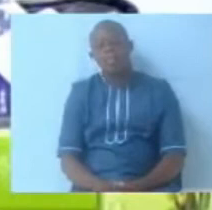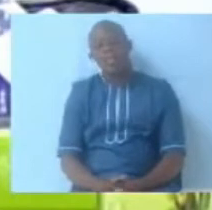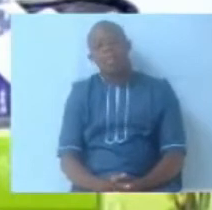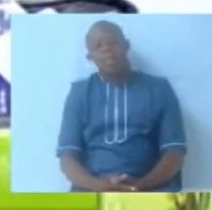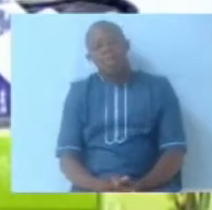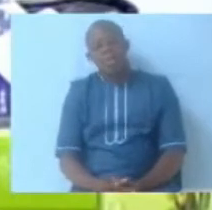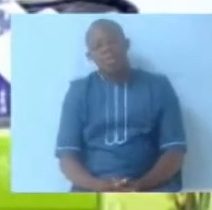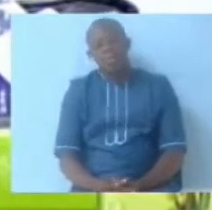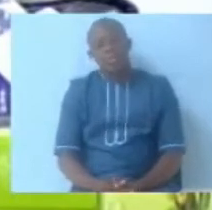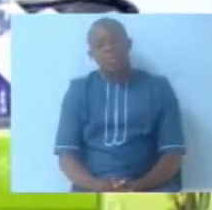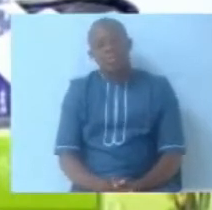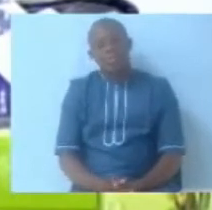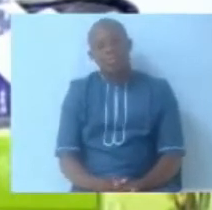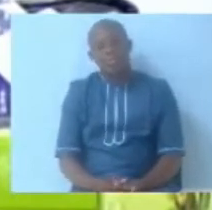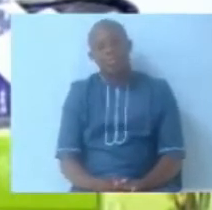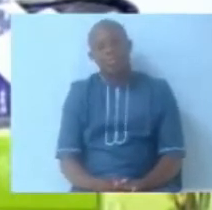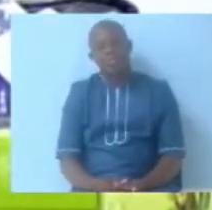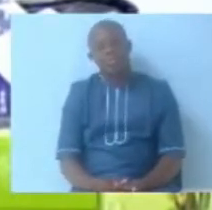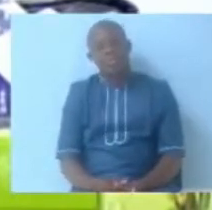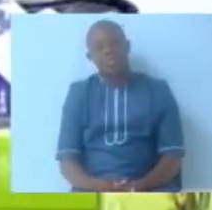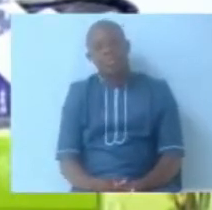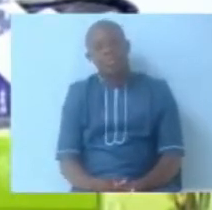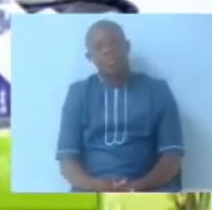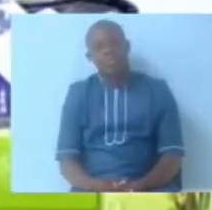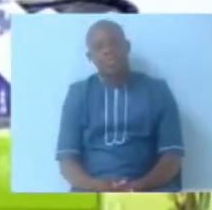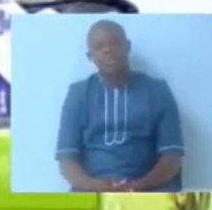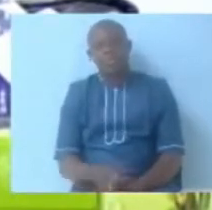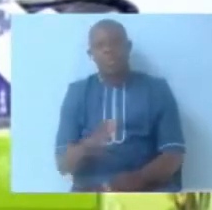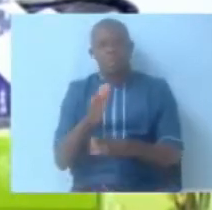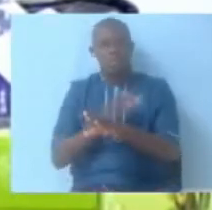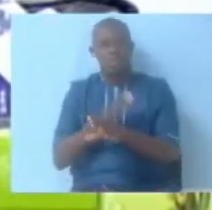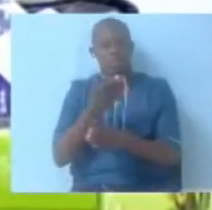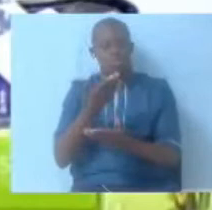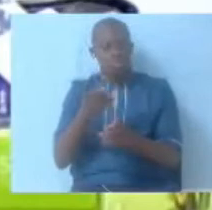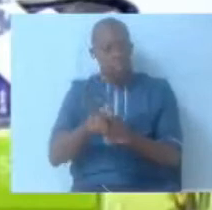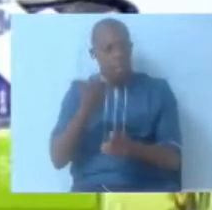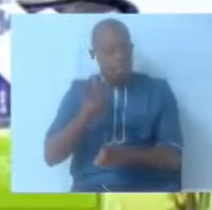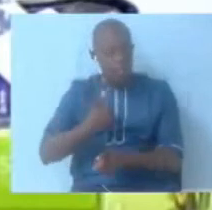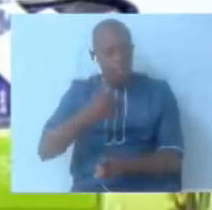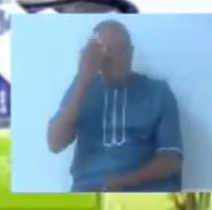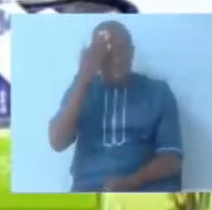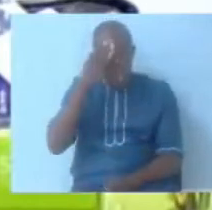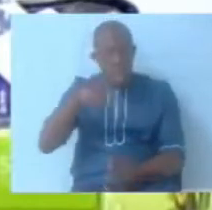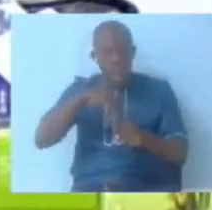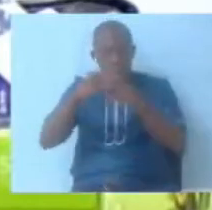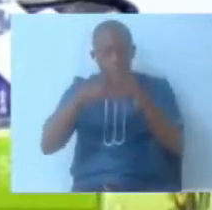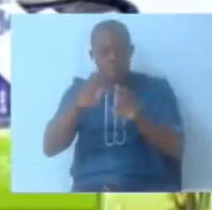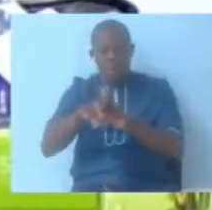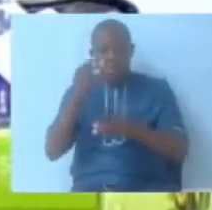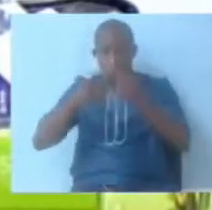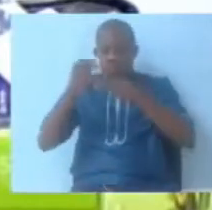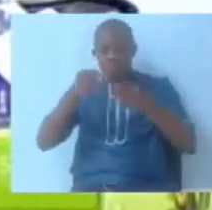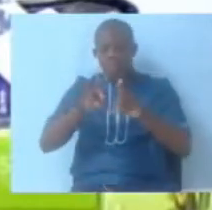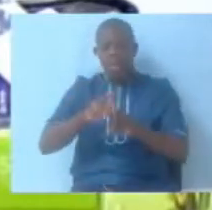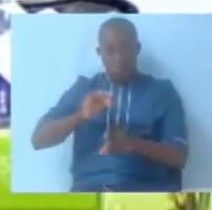office onying. So news that Mrs. Ogojafo was going to be appointed as a magistrate. Kafuko kibaro